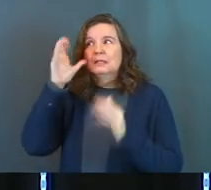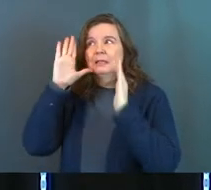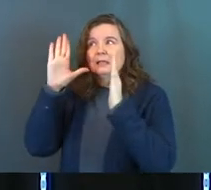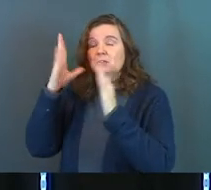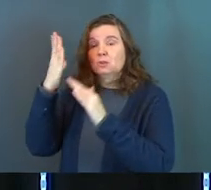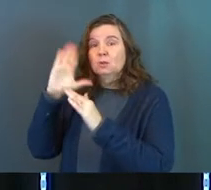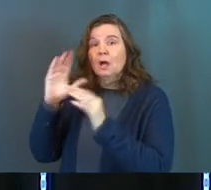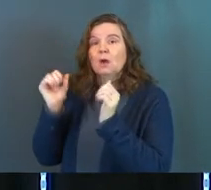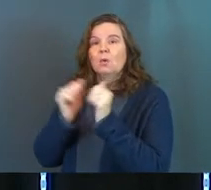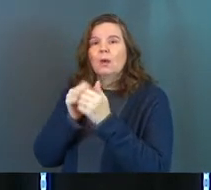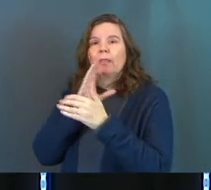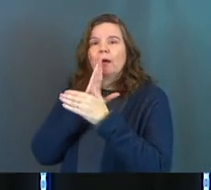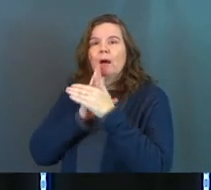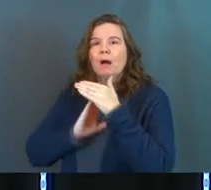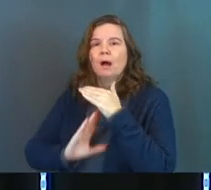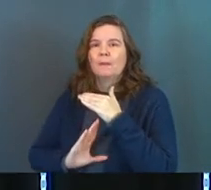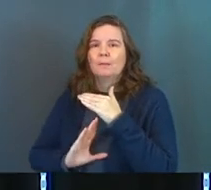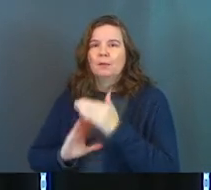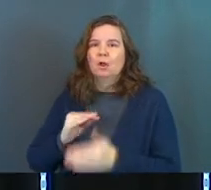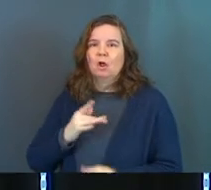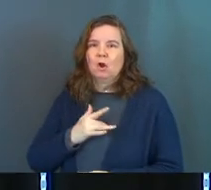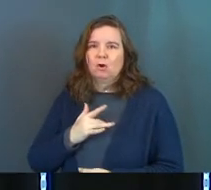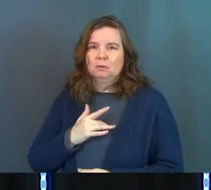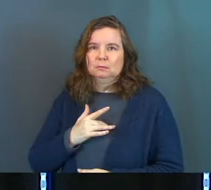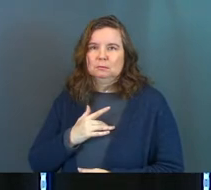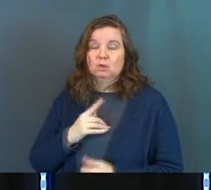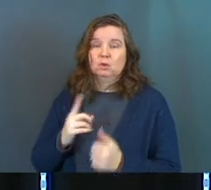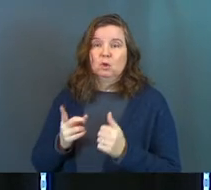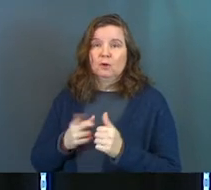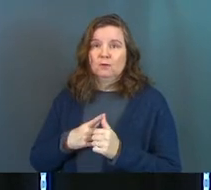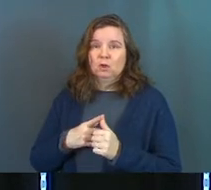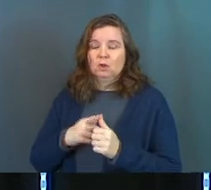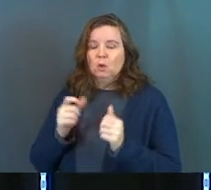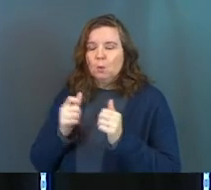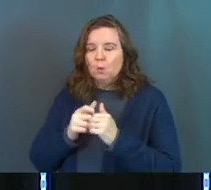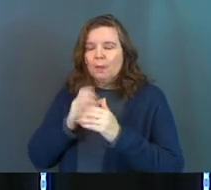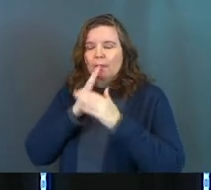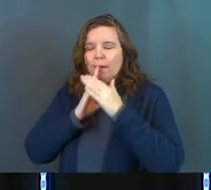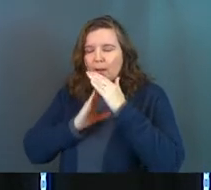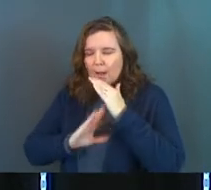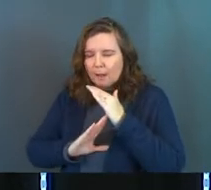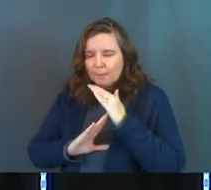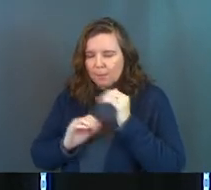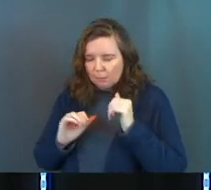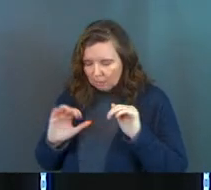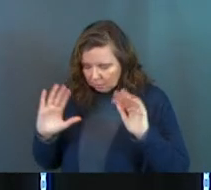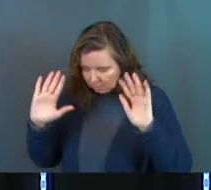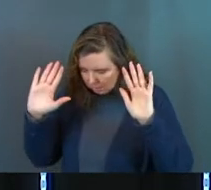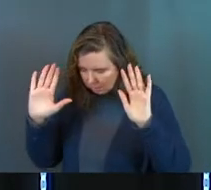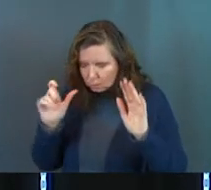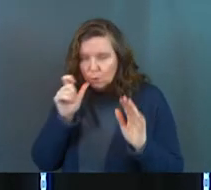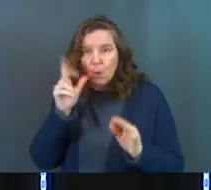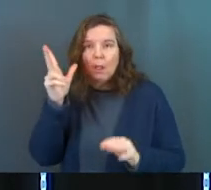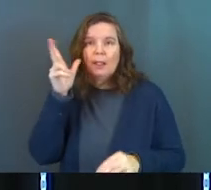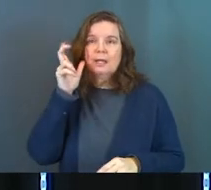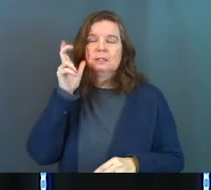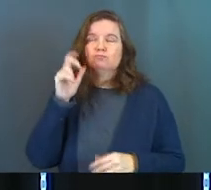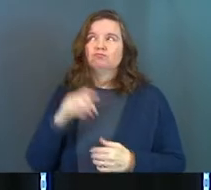with a humble heart. That's the first way that you listen. You listen to him with a humble heart. You don't just